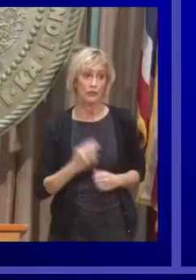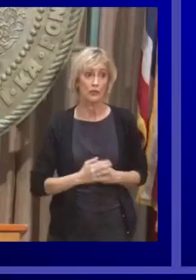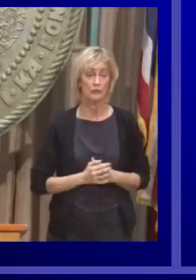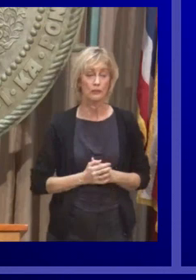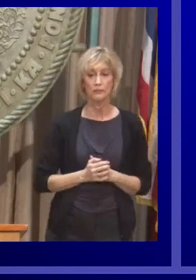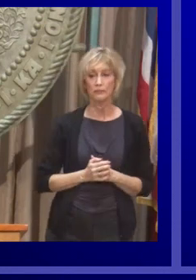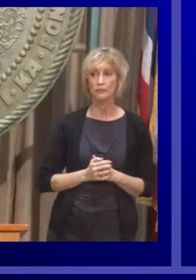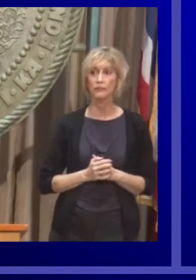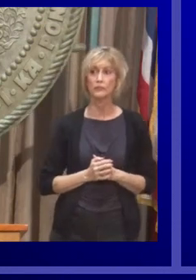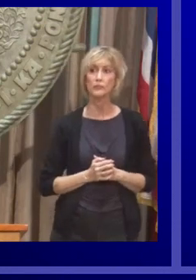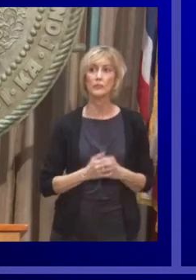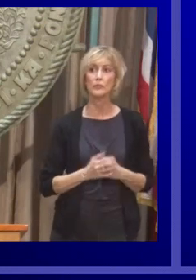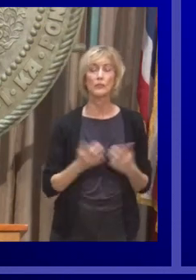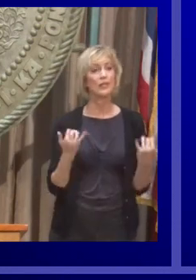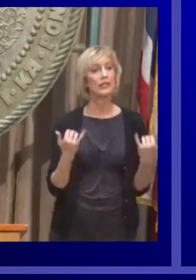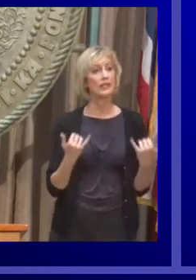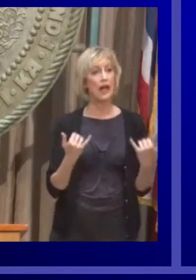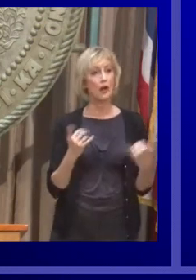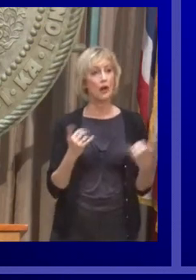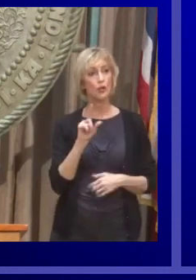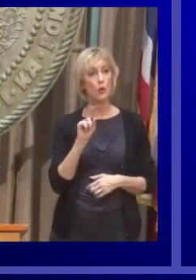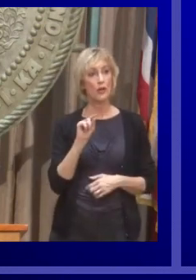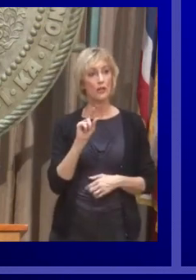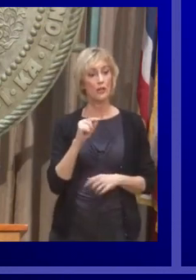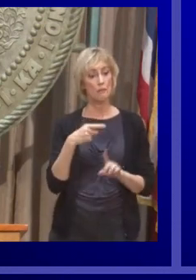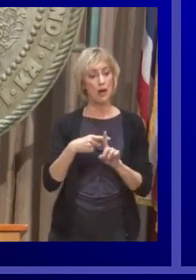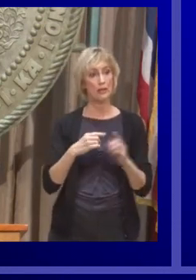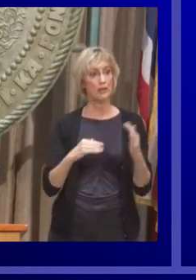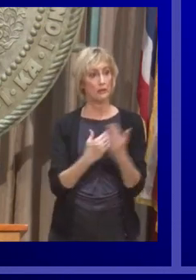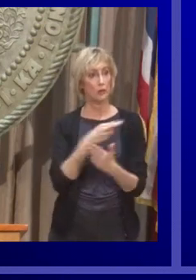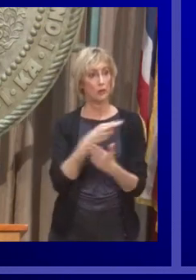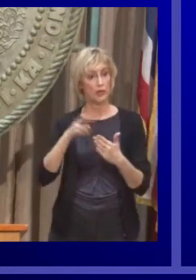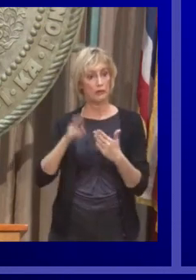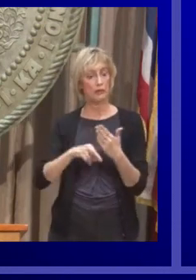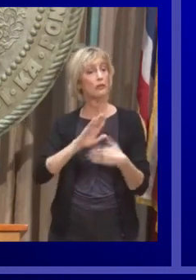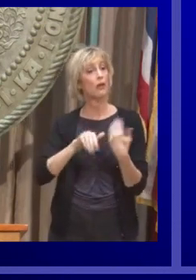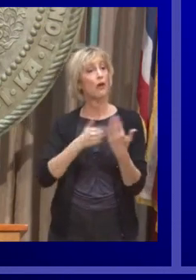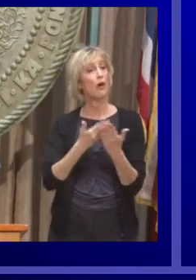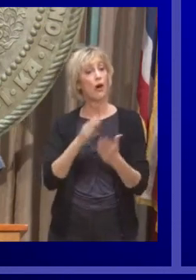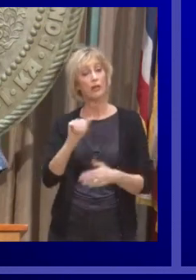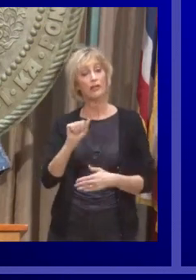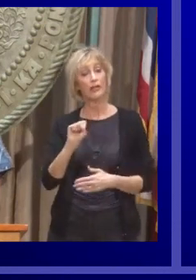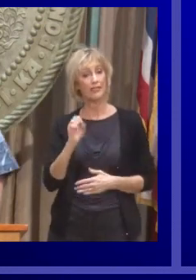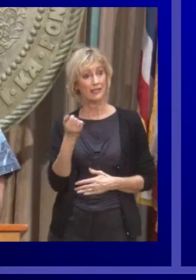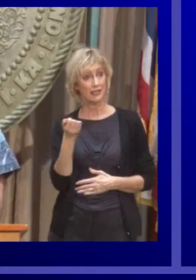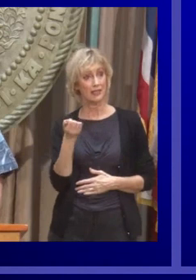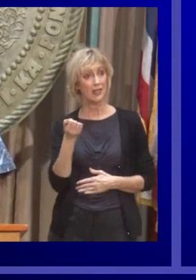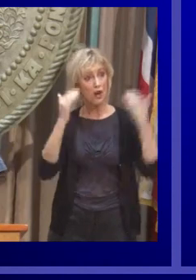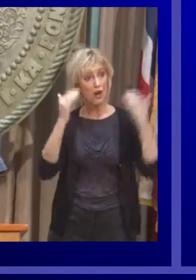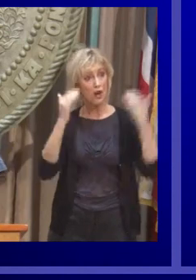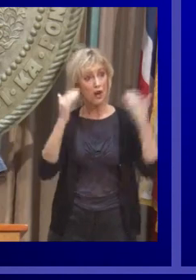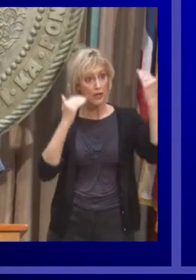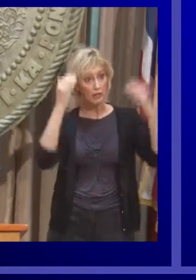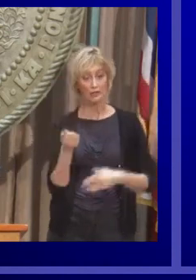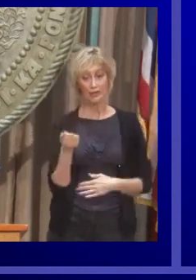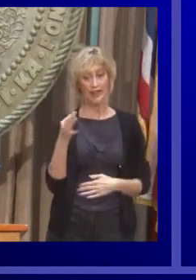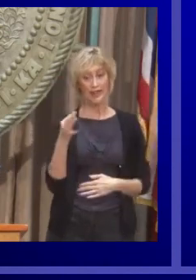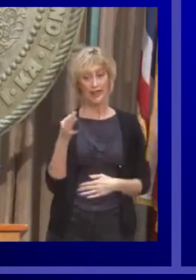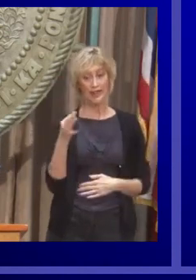Today's case count includes 20 new positive test results. All the cases are adults. 19 are residents and one is a